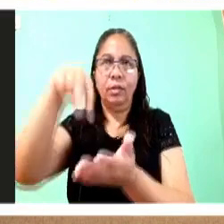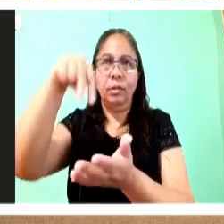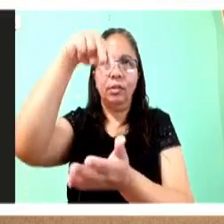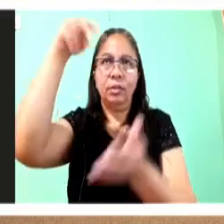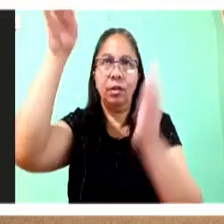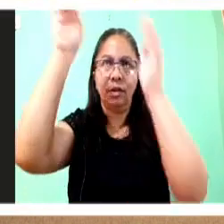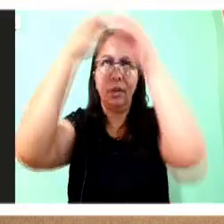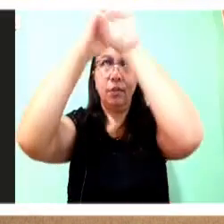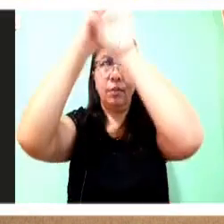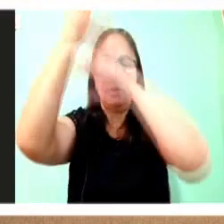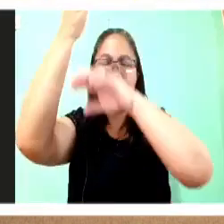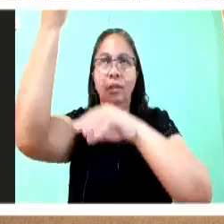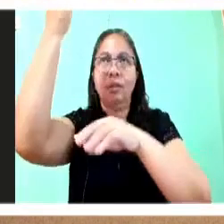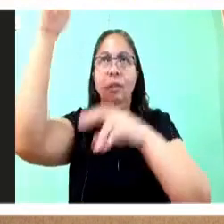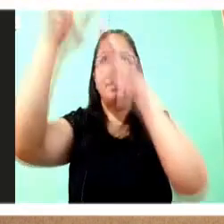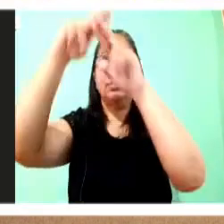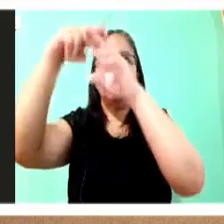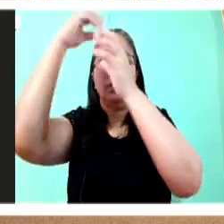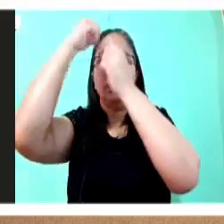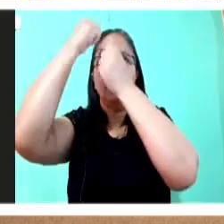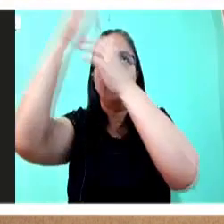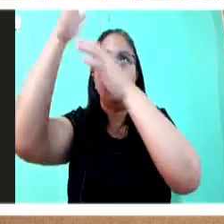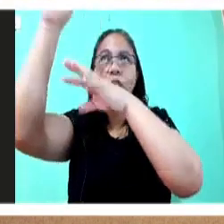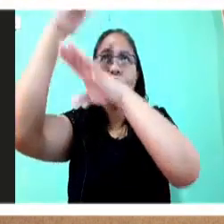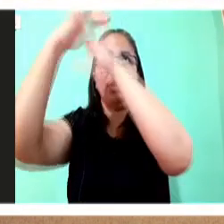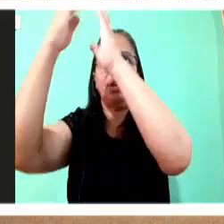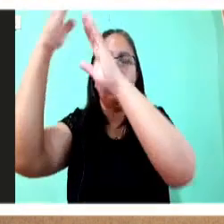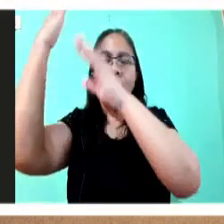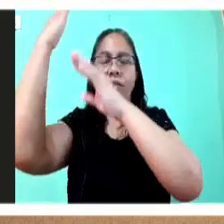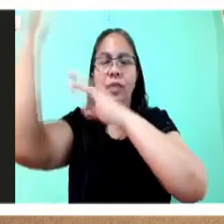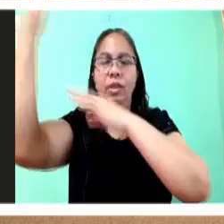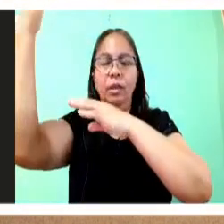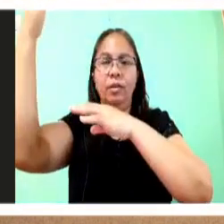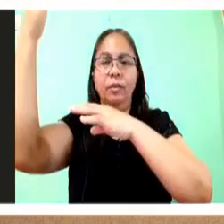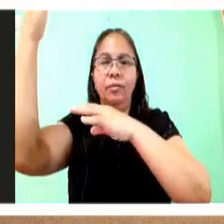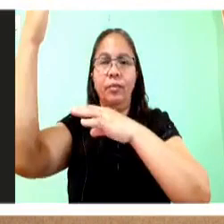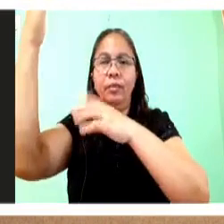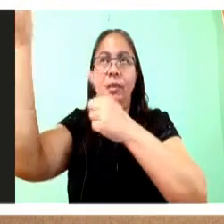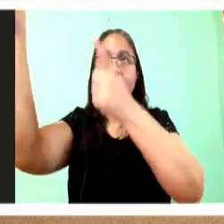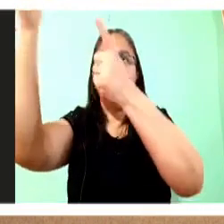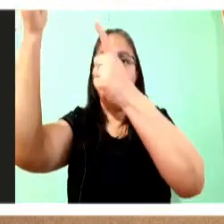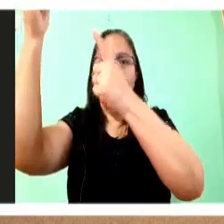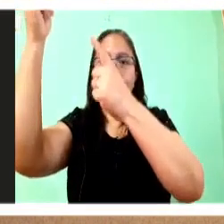heaven and is seated at the right hand of God the Father Almighty,